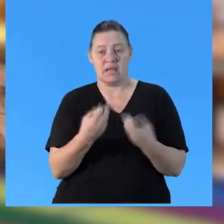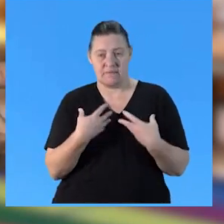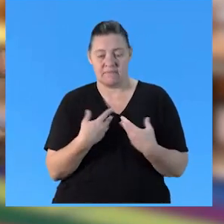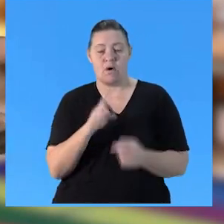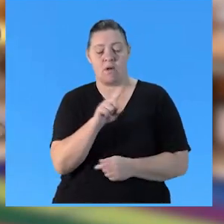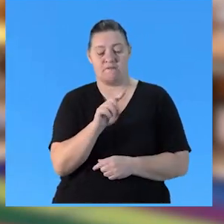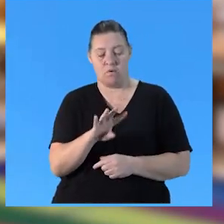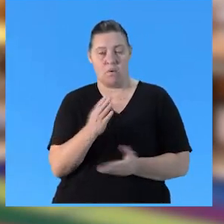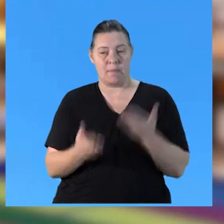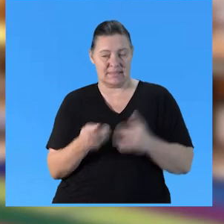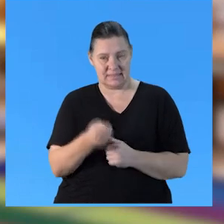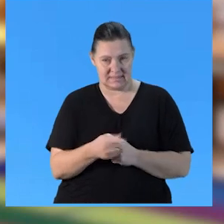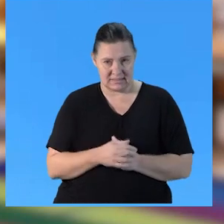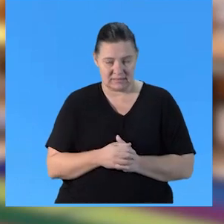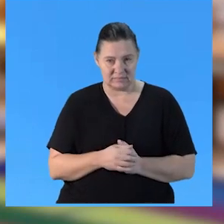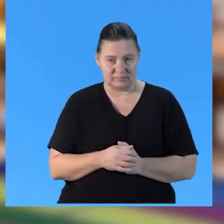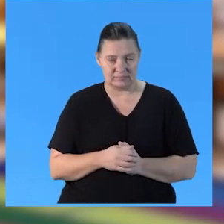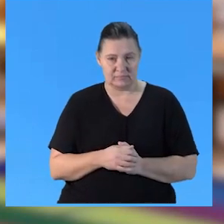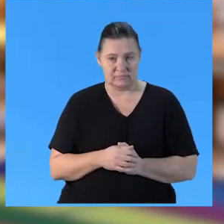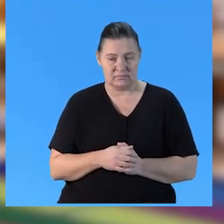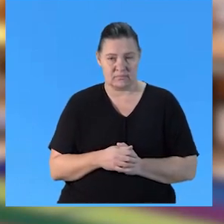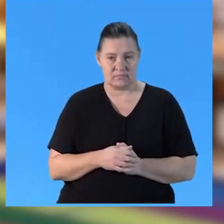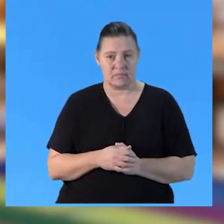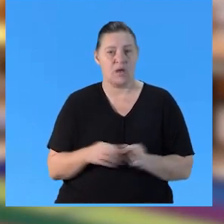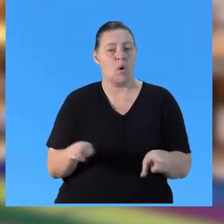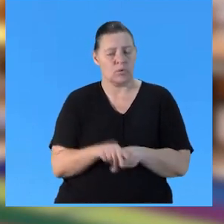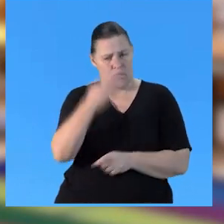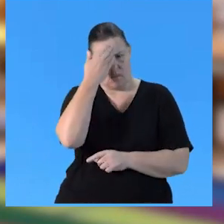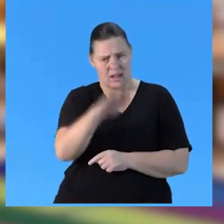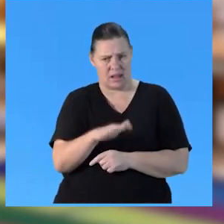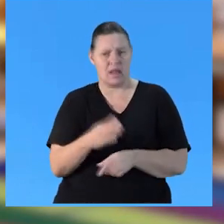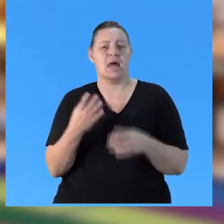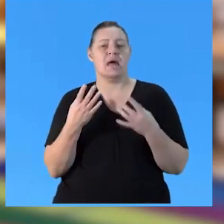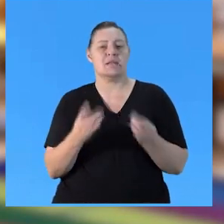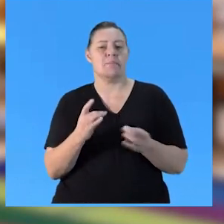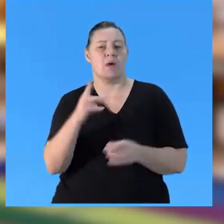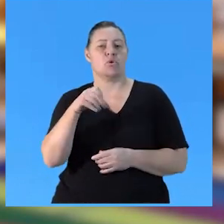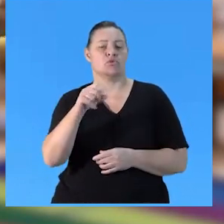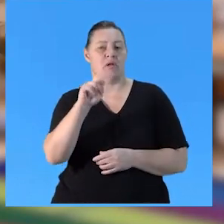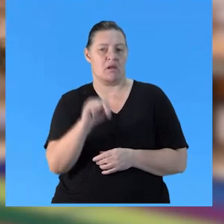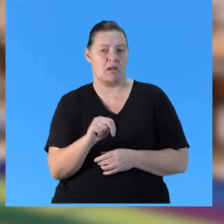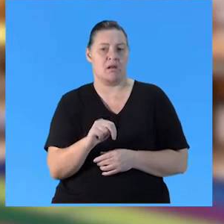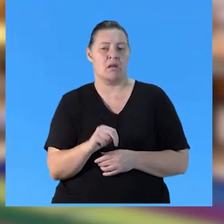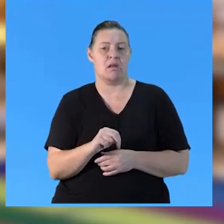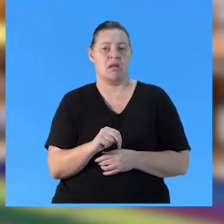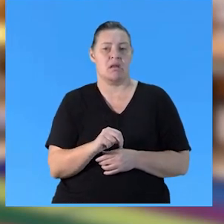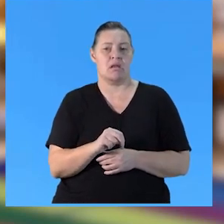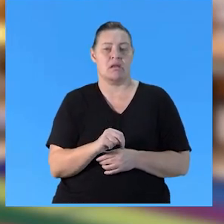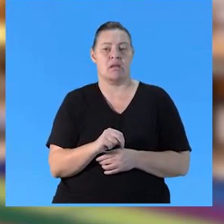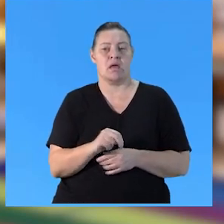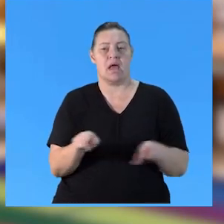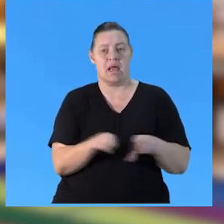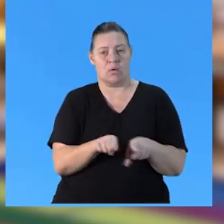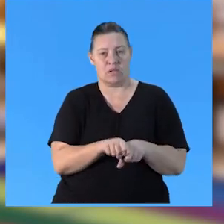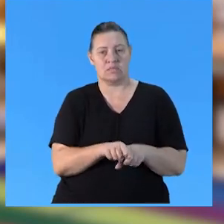an electron will have more positive protons within itself, so therefore will have a positive charge. The one that gained